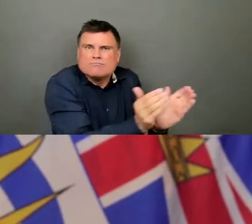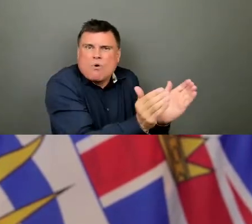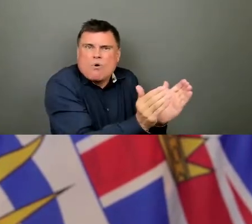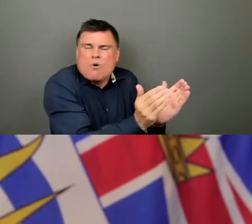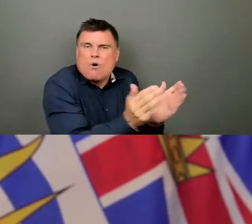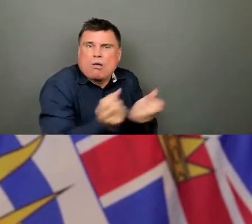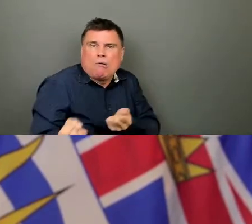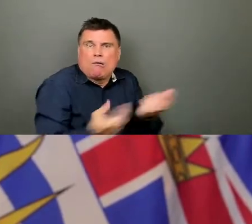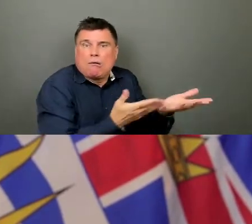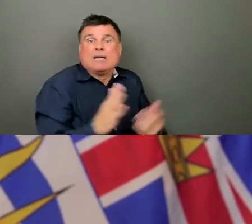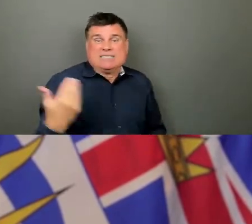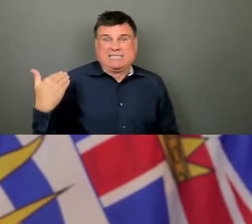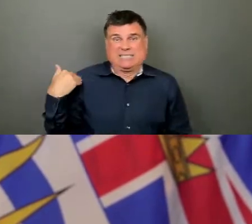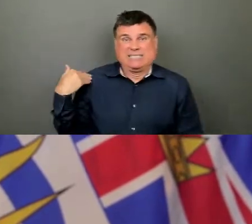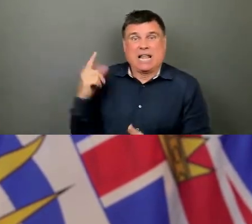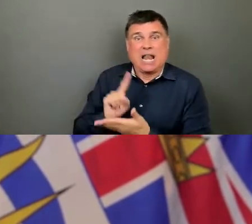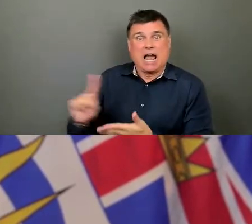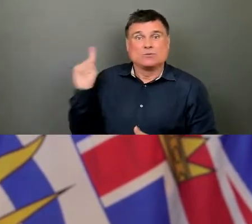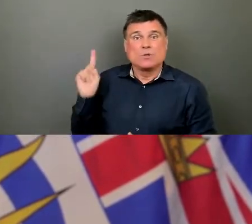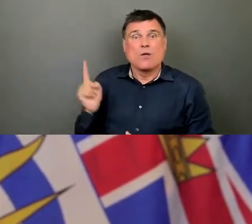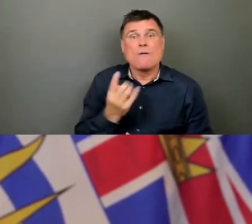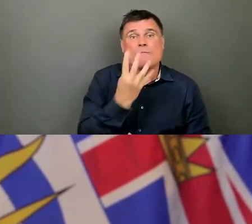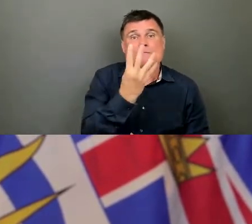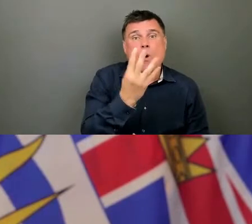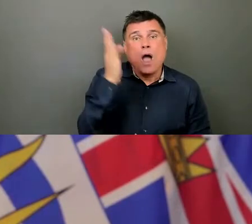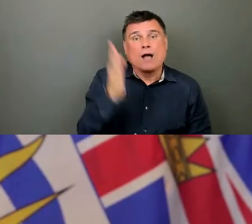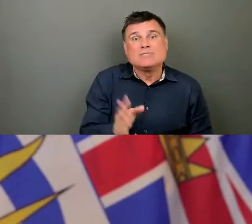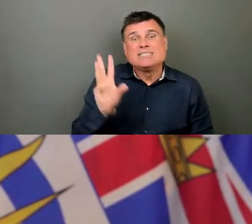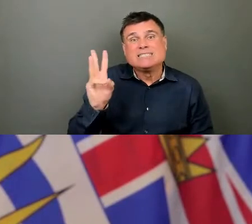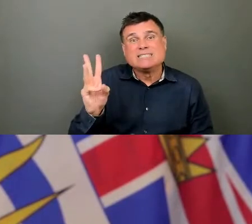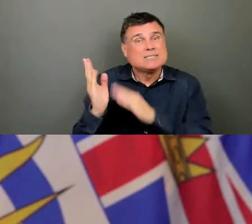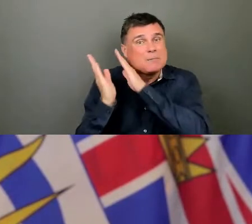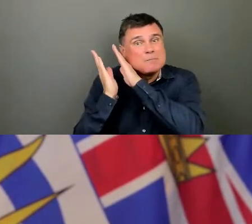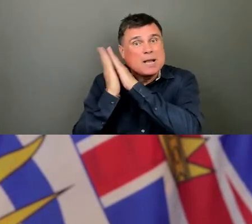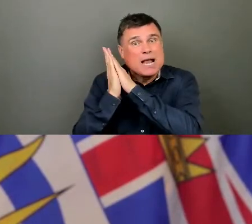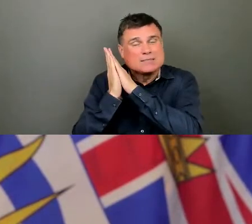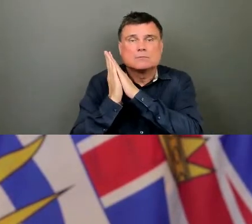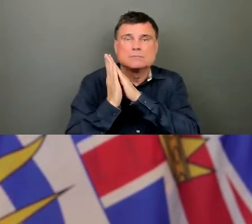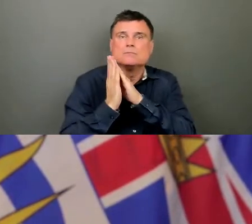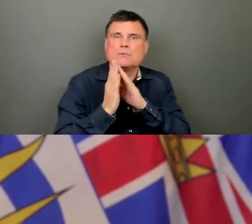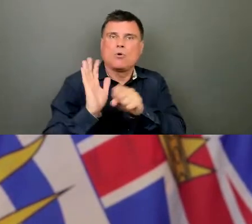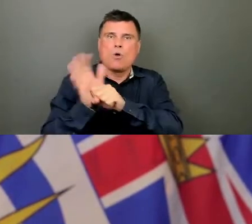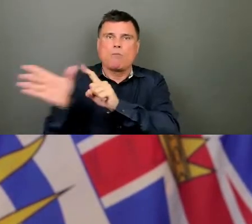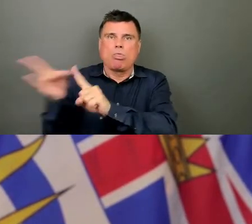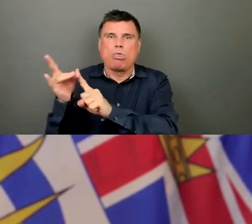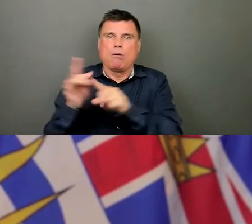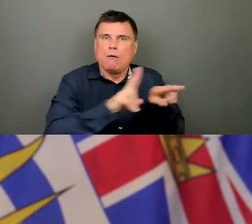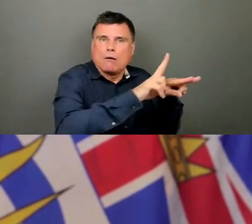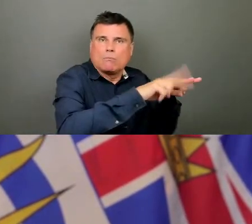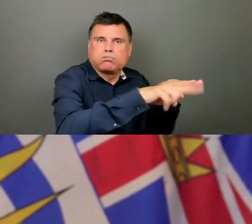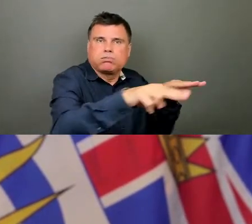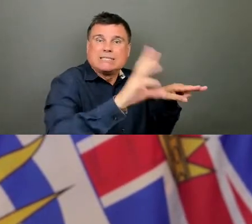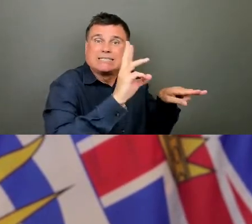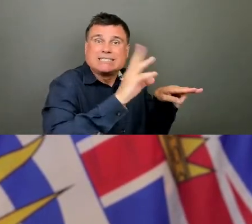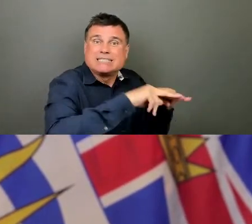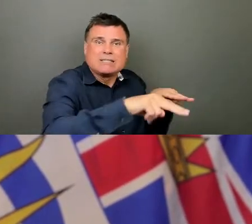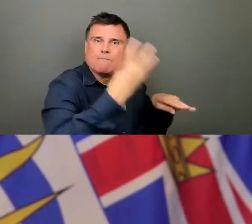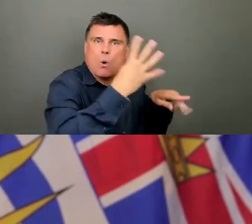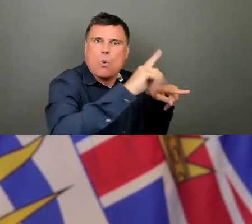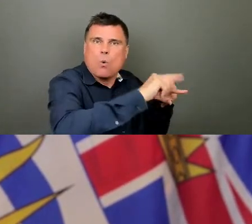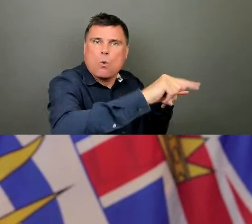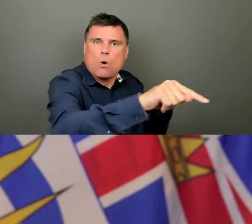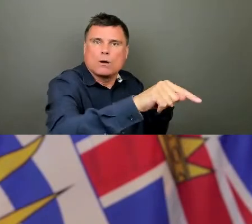COVID people, and he was worried that it wouldn't take much to literally overwhelm the critical care system in some of these towns with low vaccination rates.